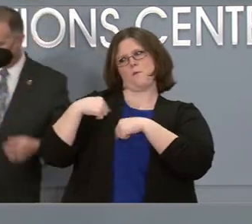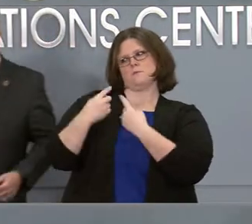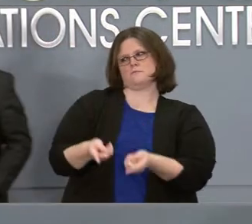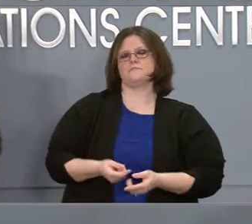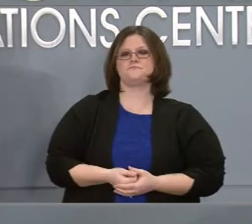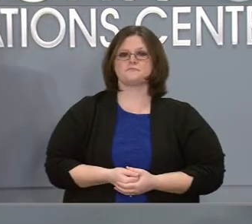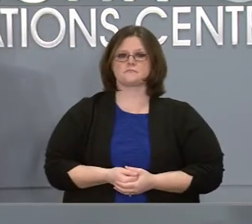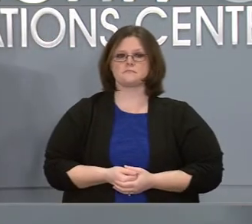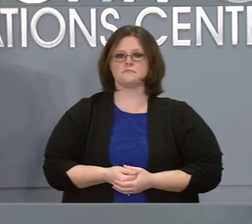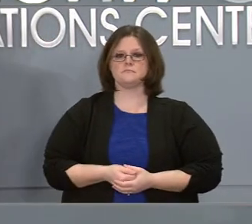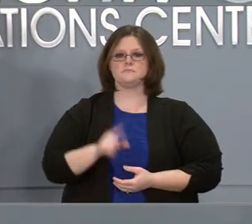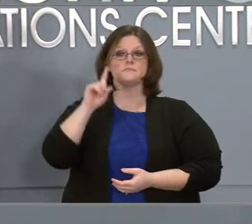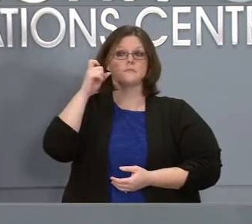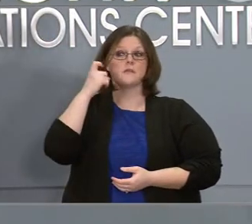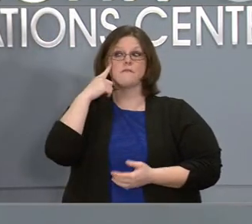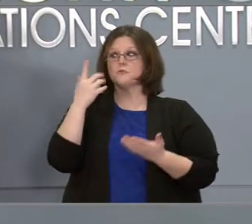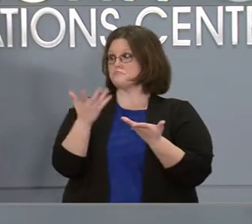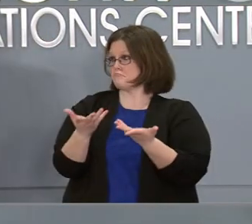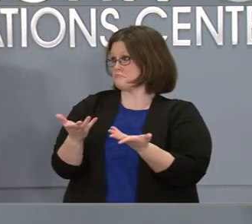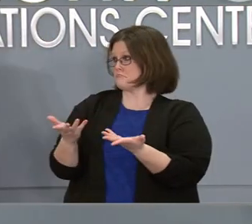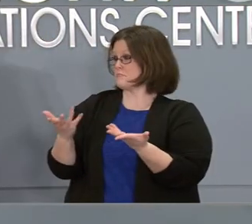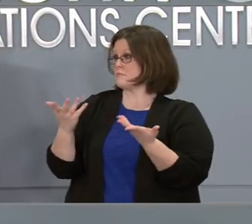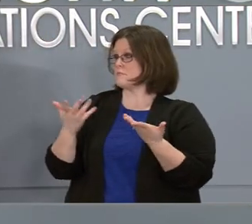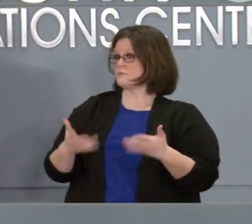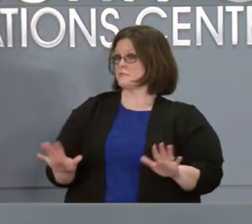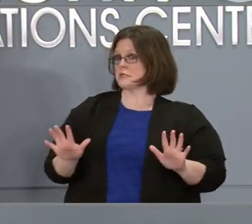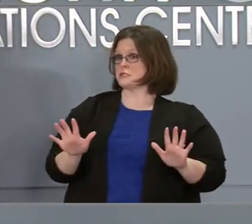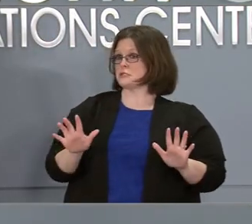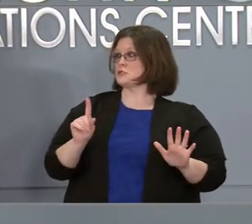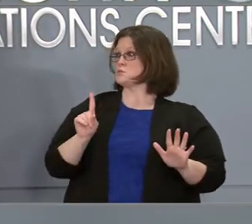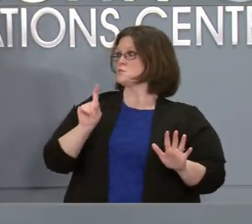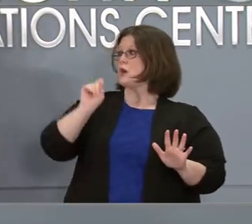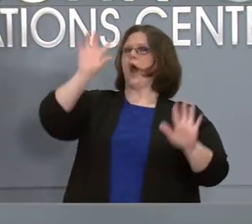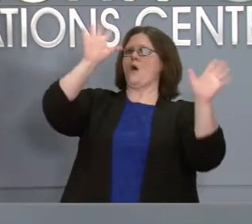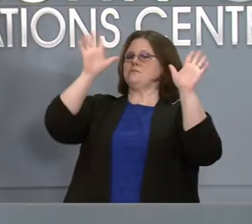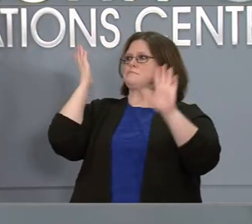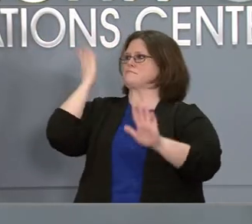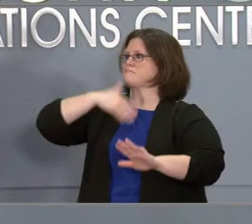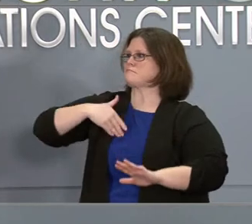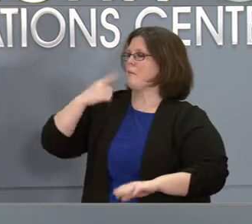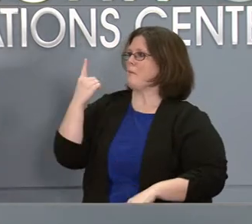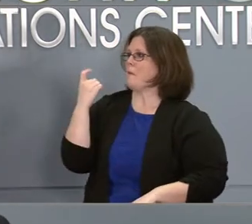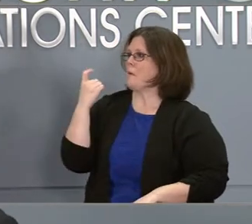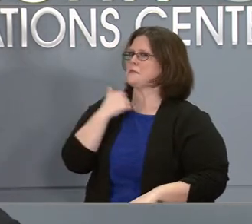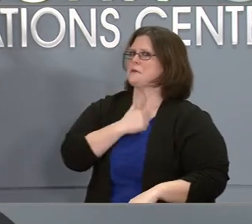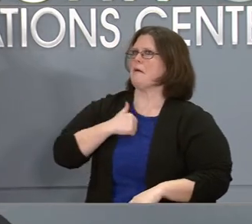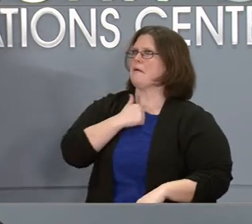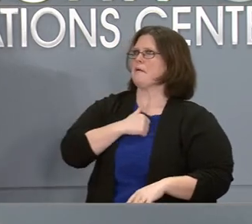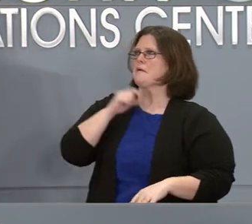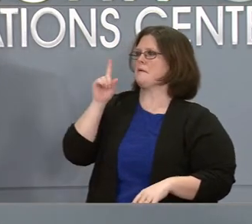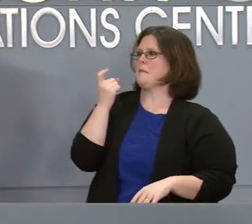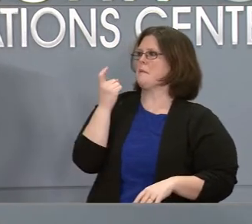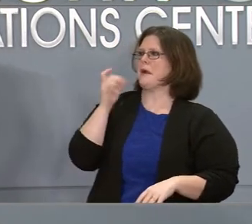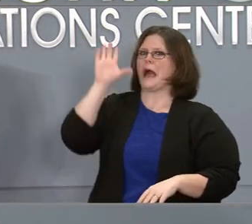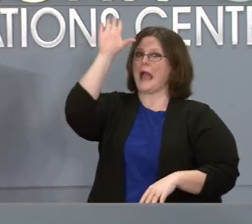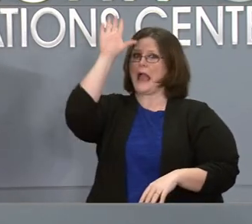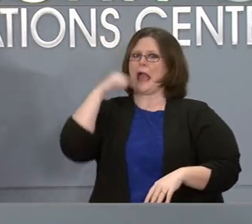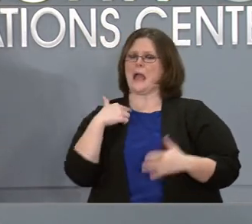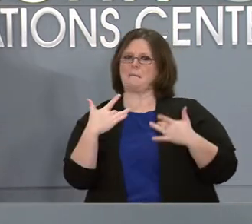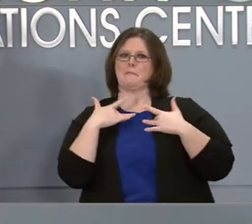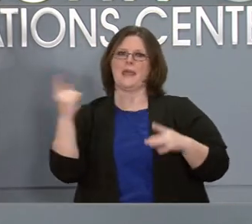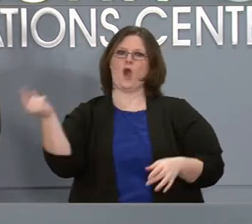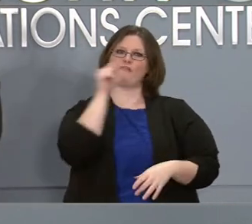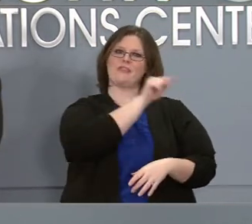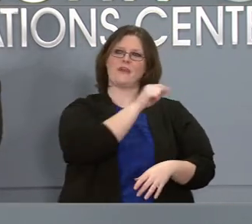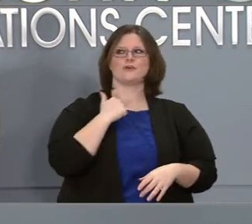Okay, if we have any questions for anyone on the phone? Oh, I'm sorry. I didn't see you, Brian. I'm usually on the other